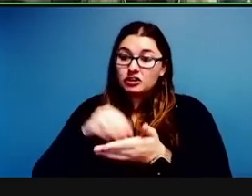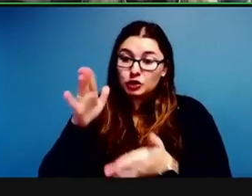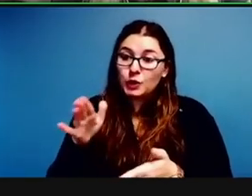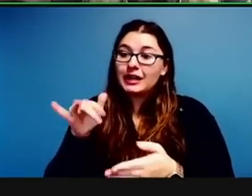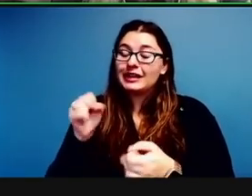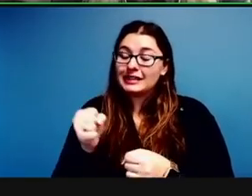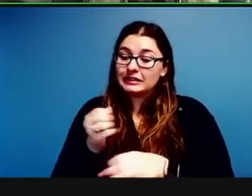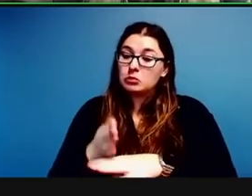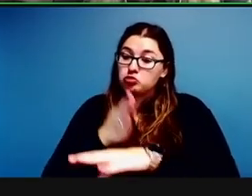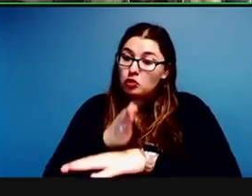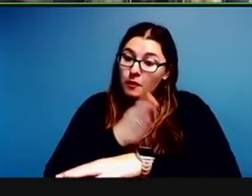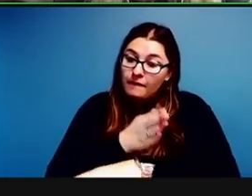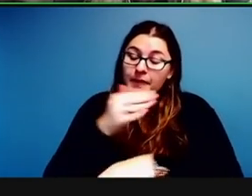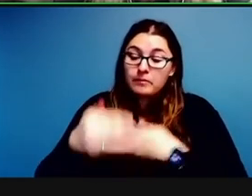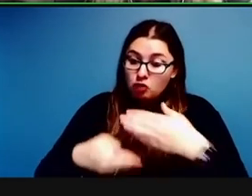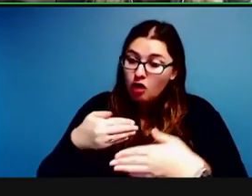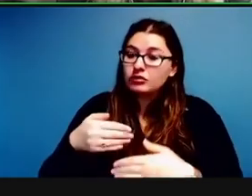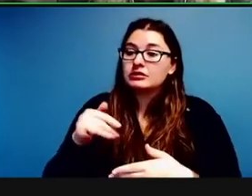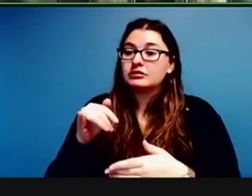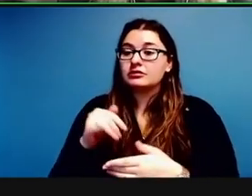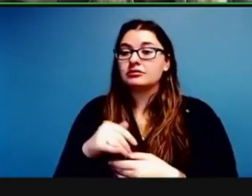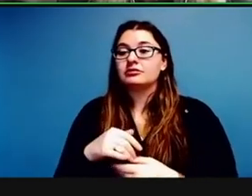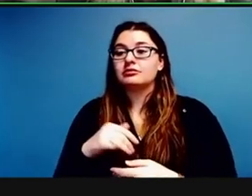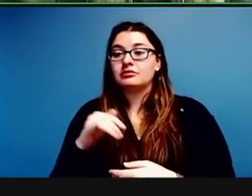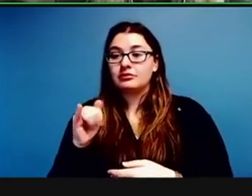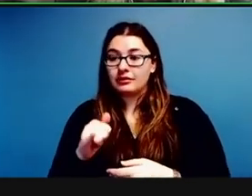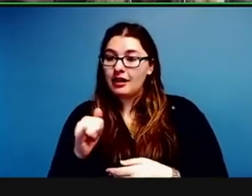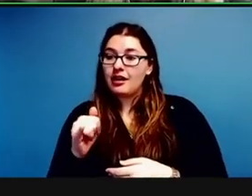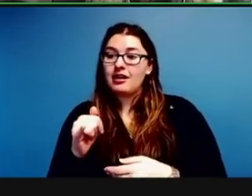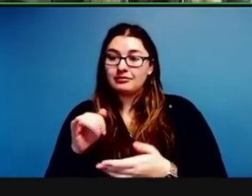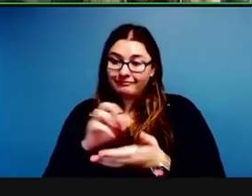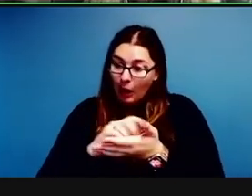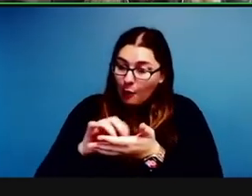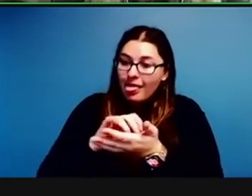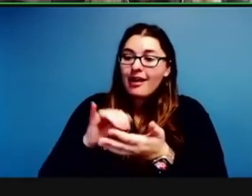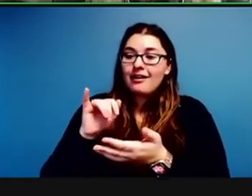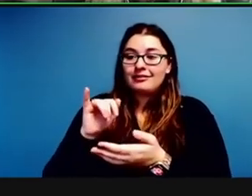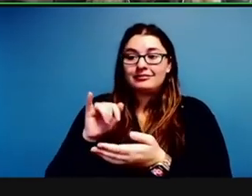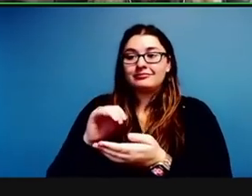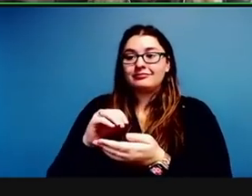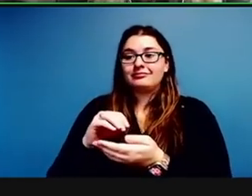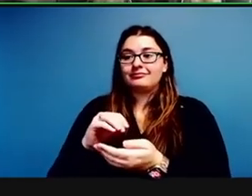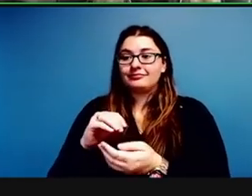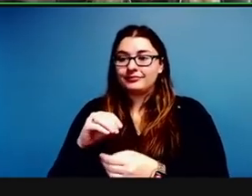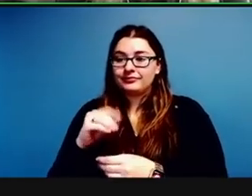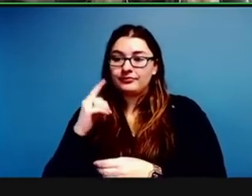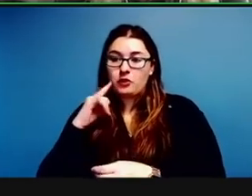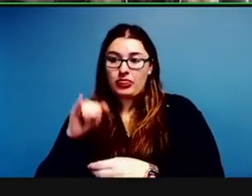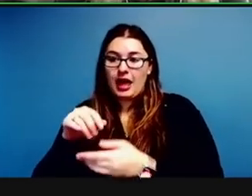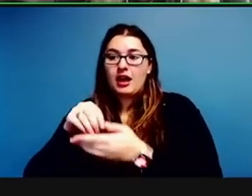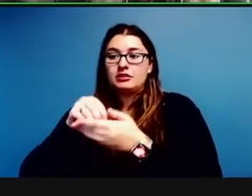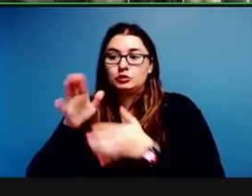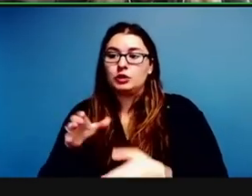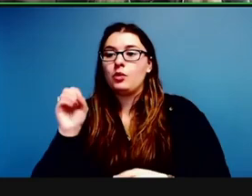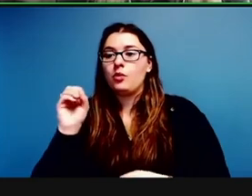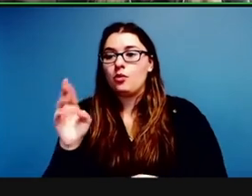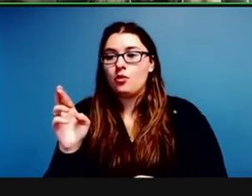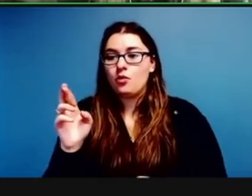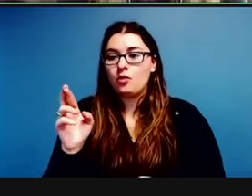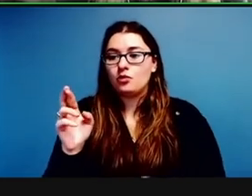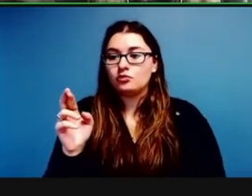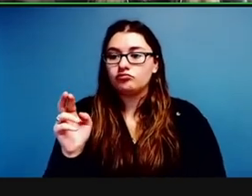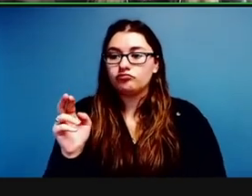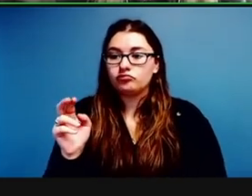making progress that is reasonably calculated in light of that child's circumstances or